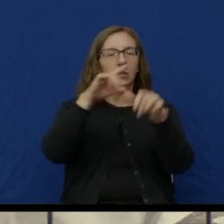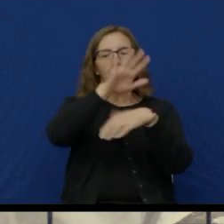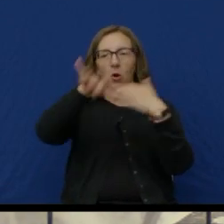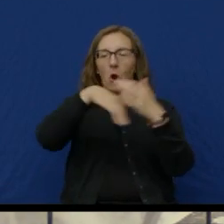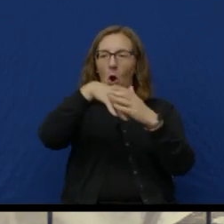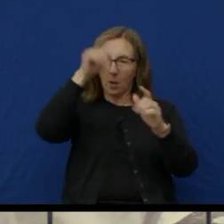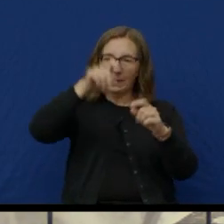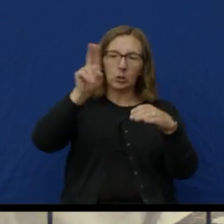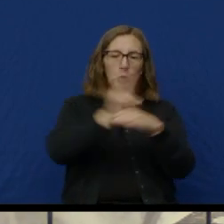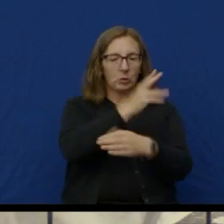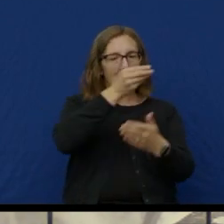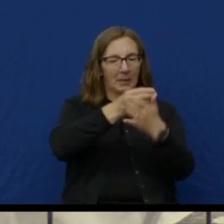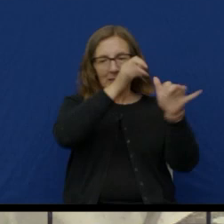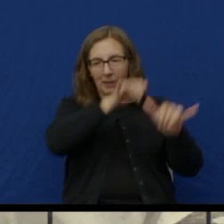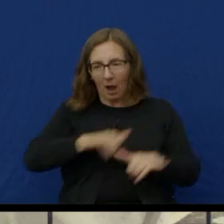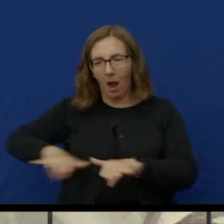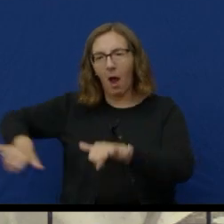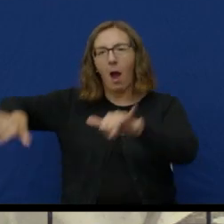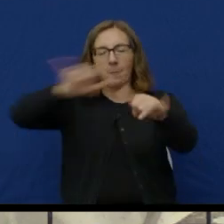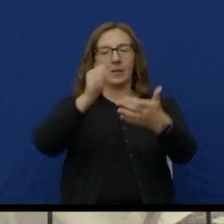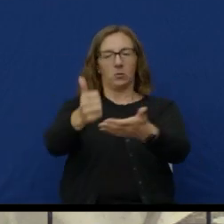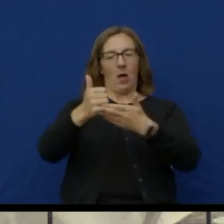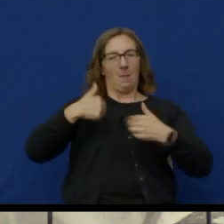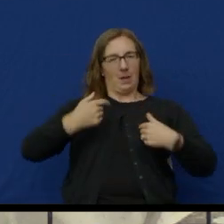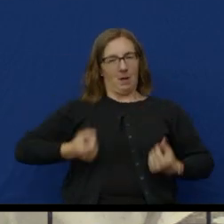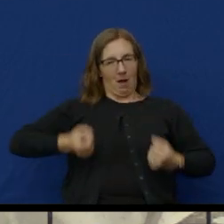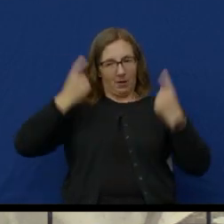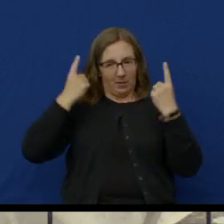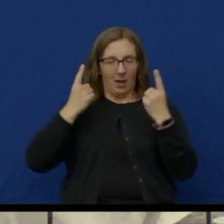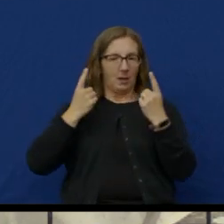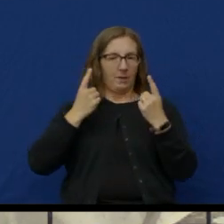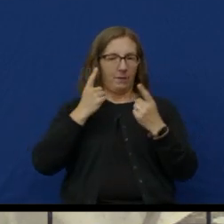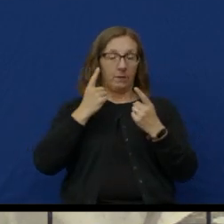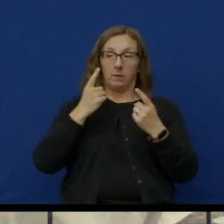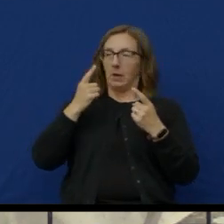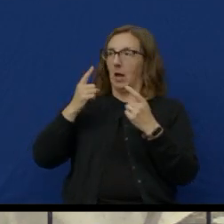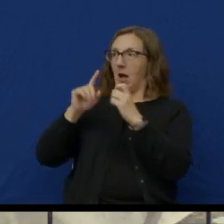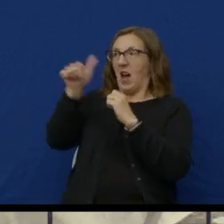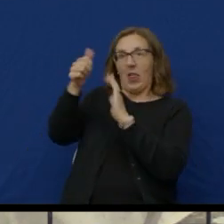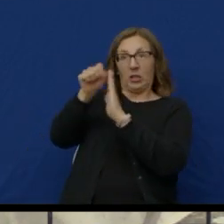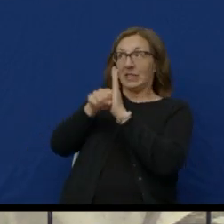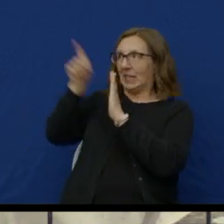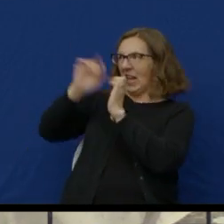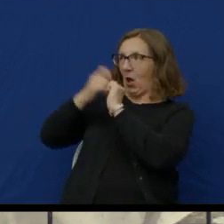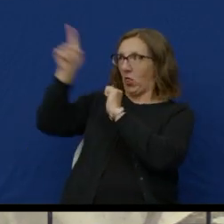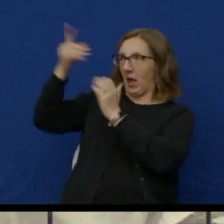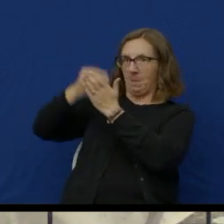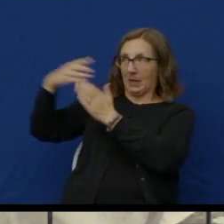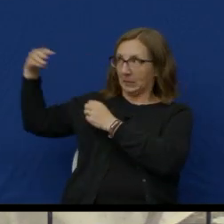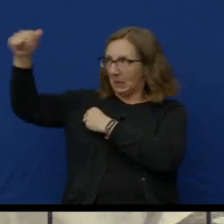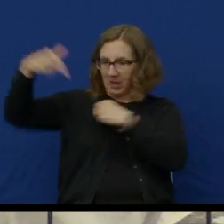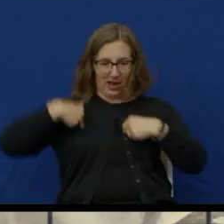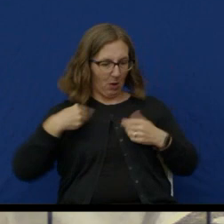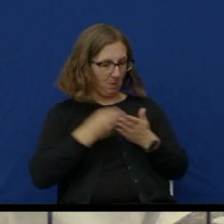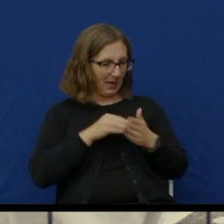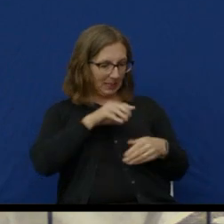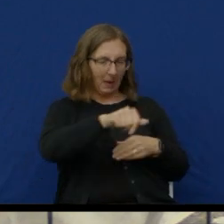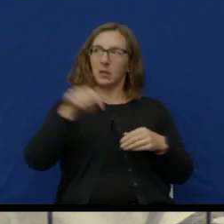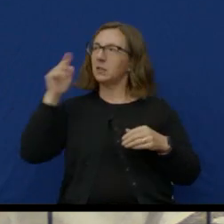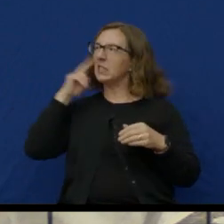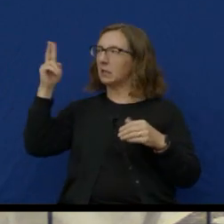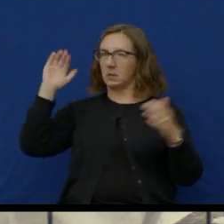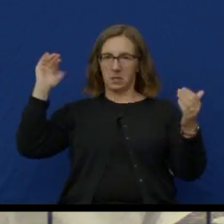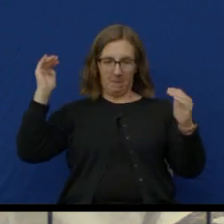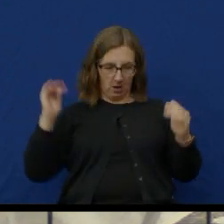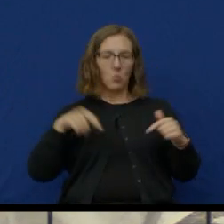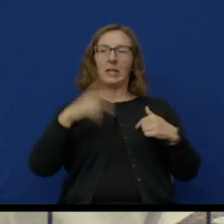internet service. And these give us really the edge on the other 49 states in a variety of things, but including really actually seeing where the money is